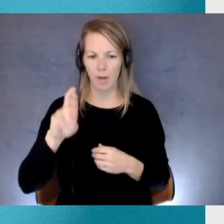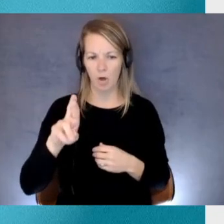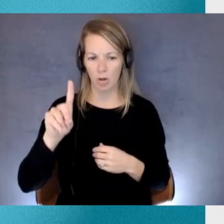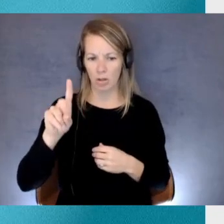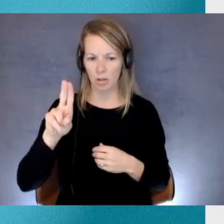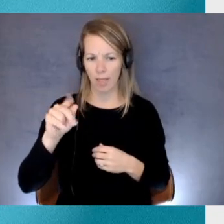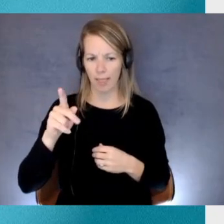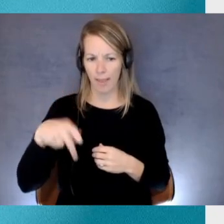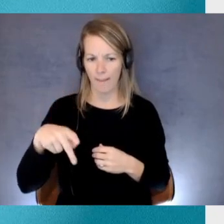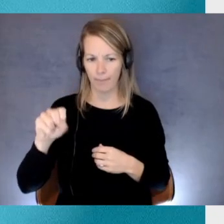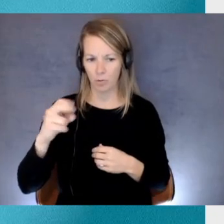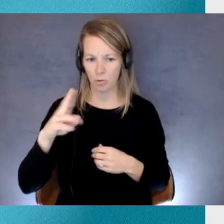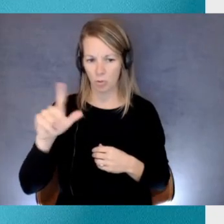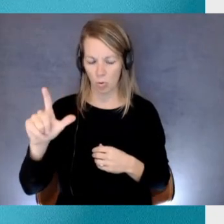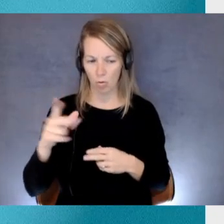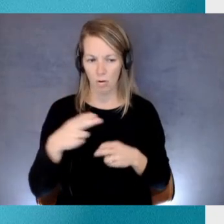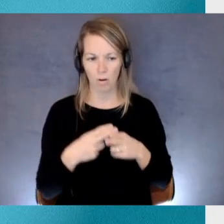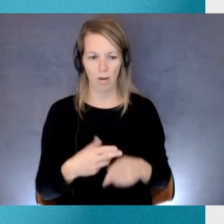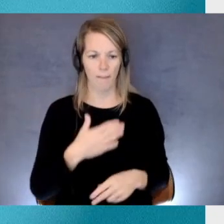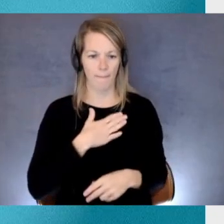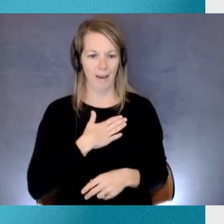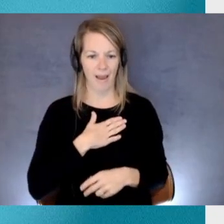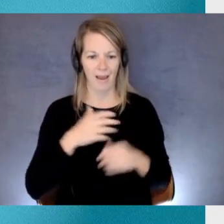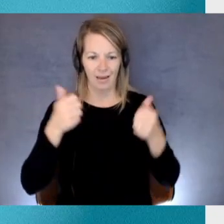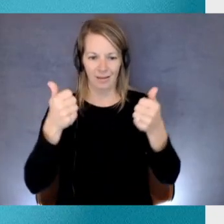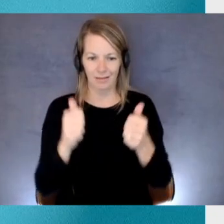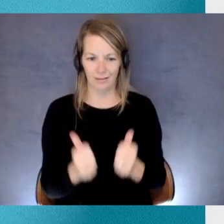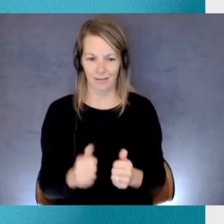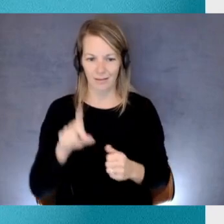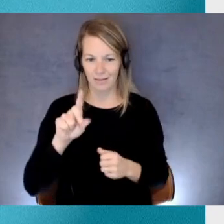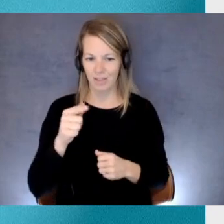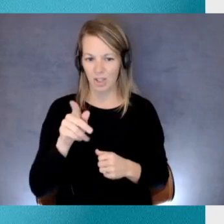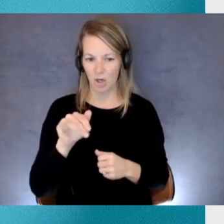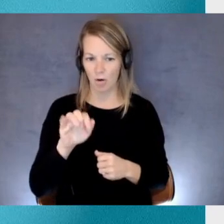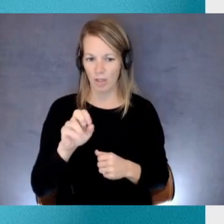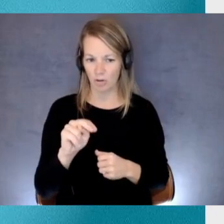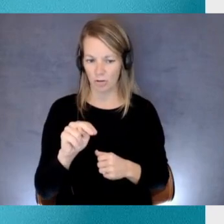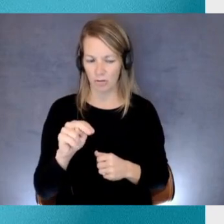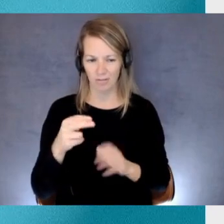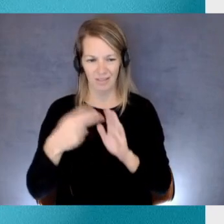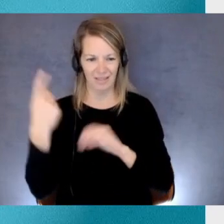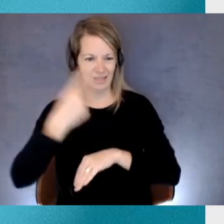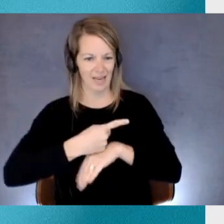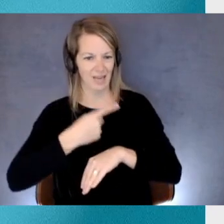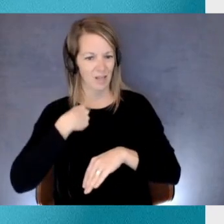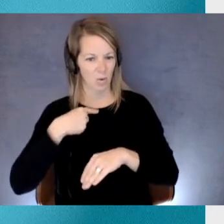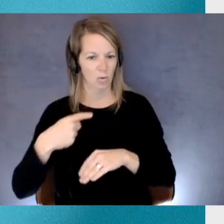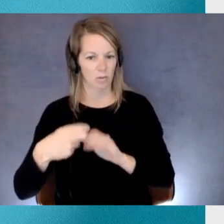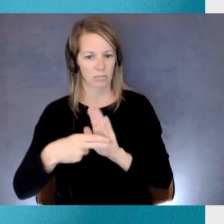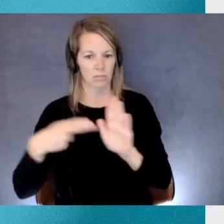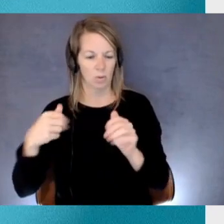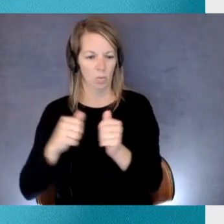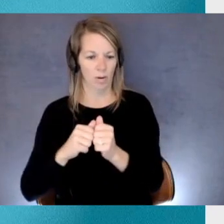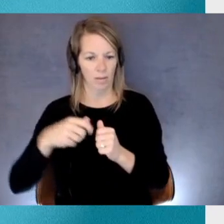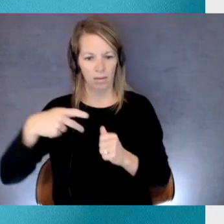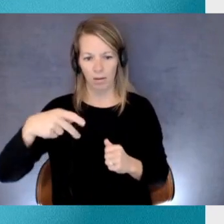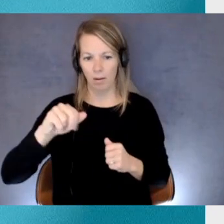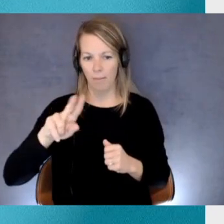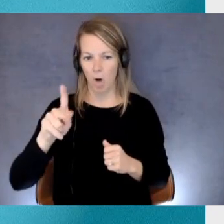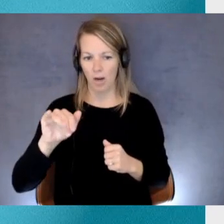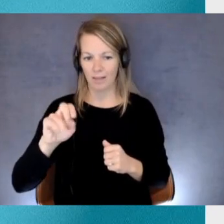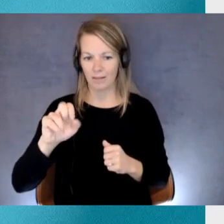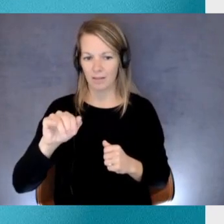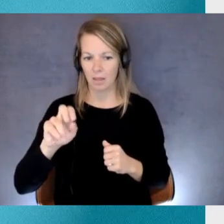Scholl called My Degeneration. And this image represents the day he was diagnosed with Parkinson's for him. It's a wonderful book